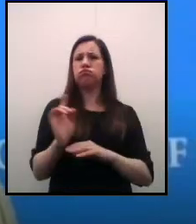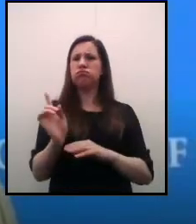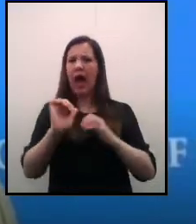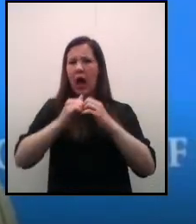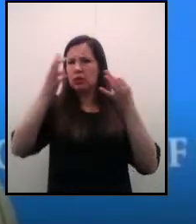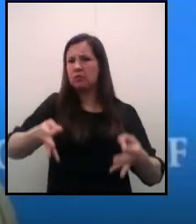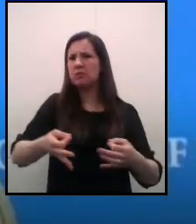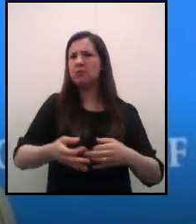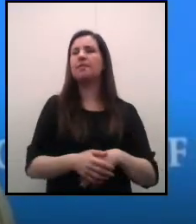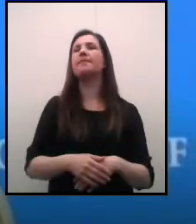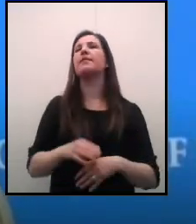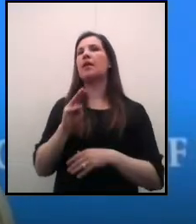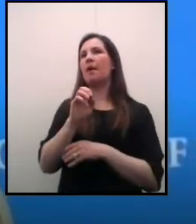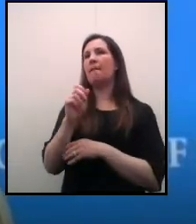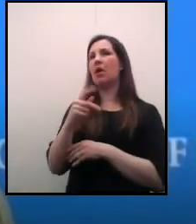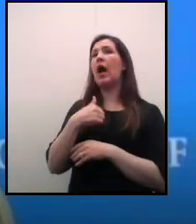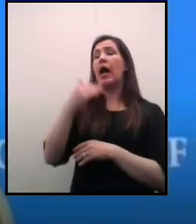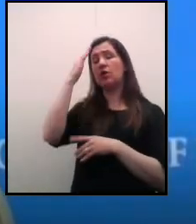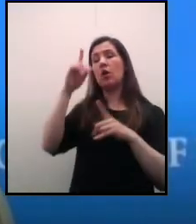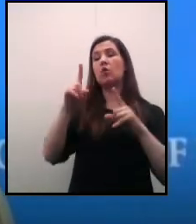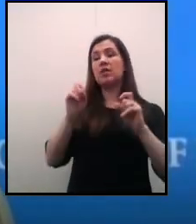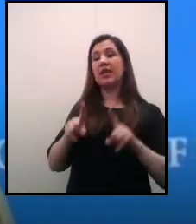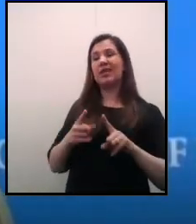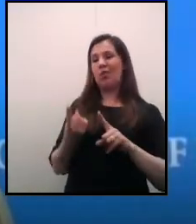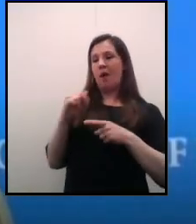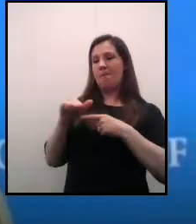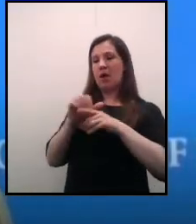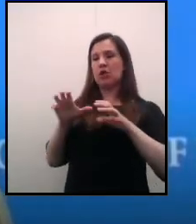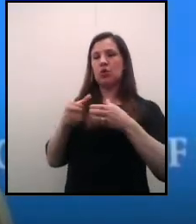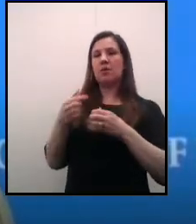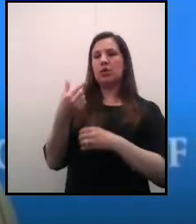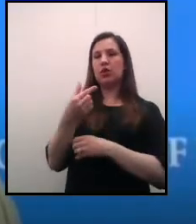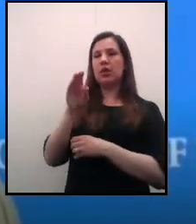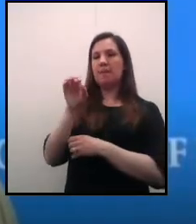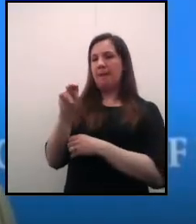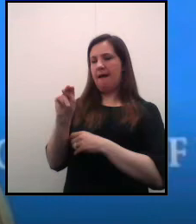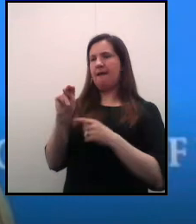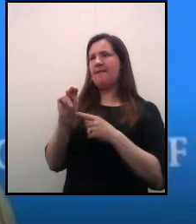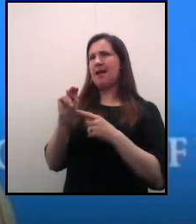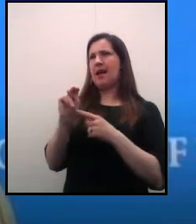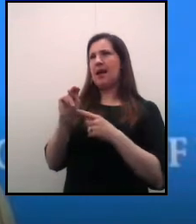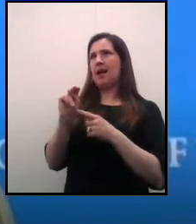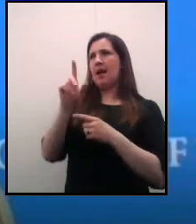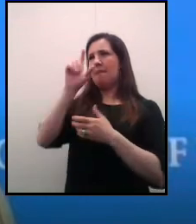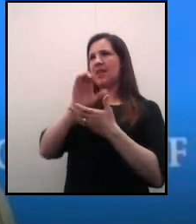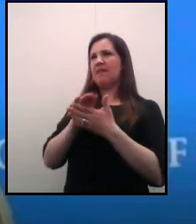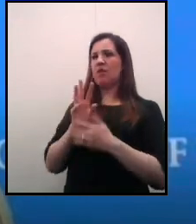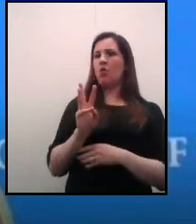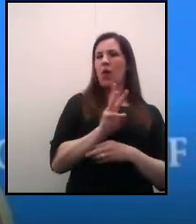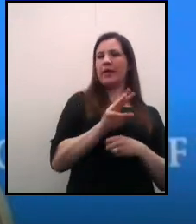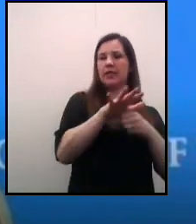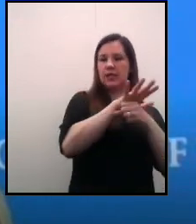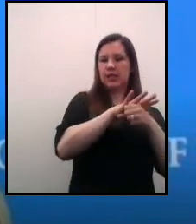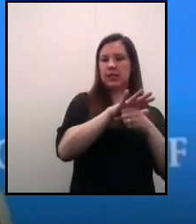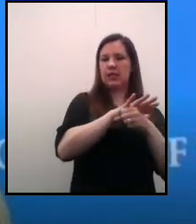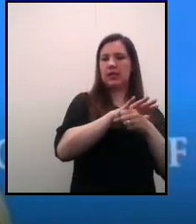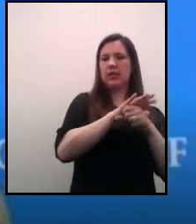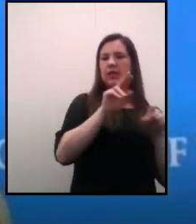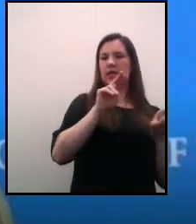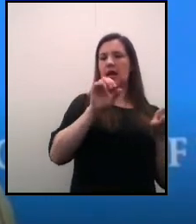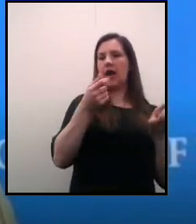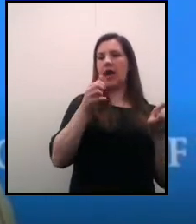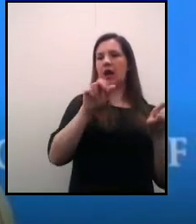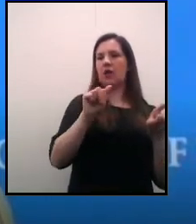have been tests that have been performed by one practice group, a GBON, I believe out of their west side site on Niagara